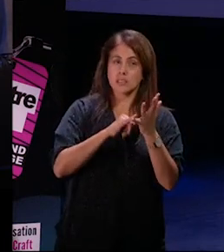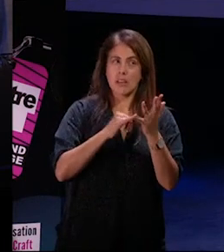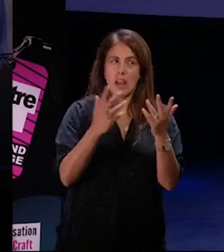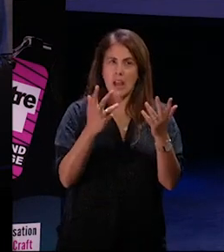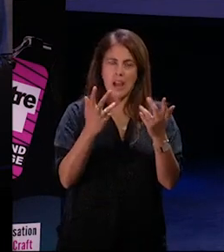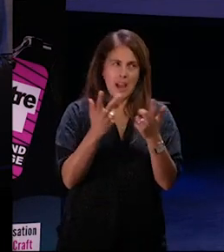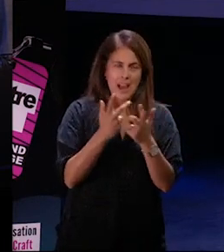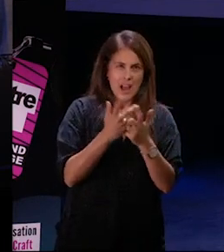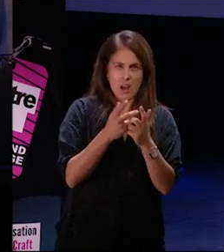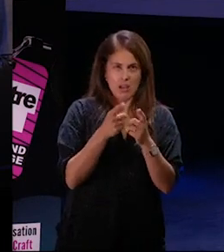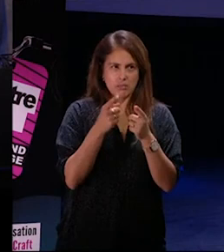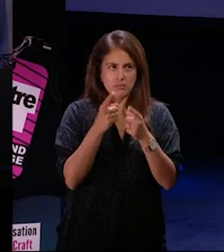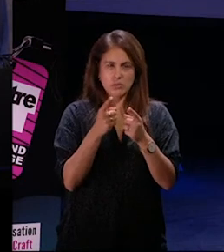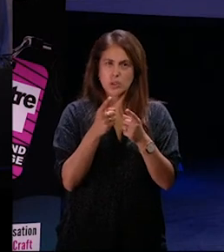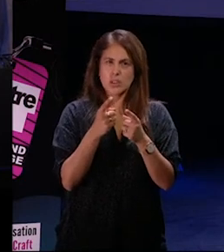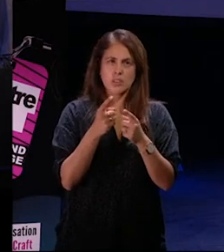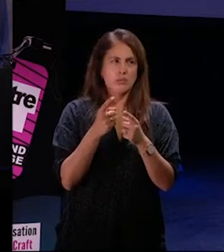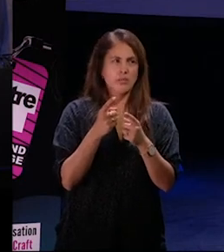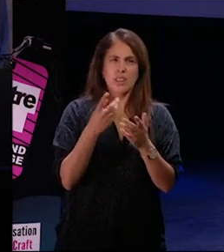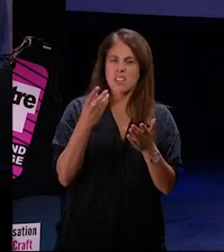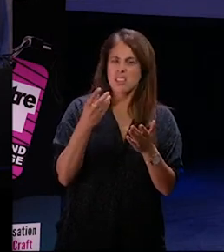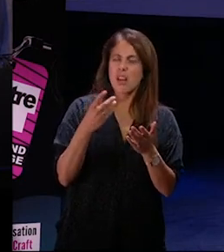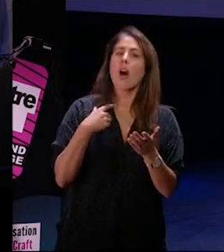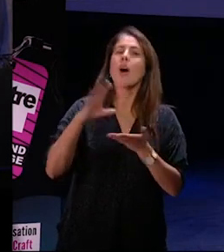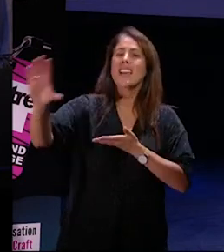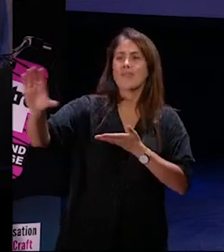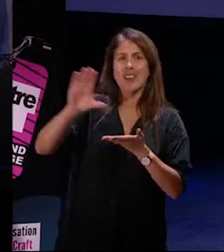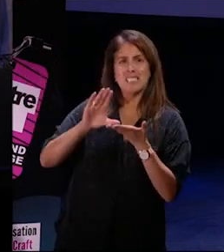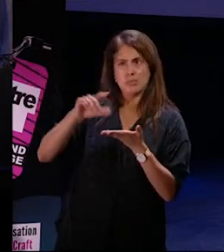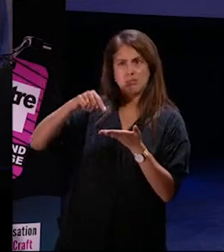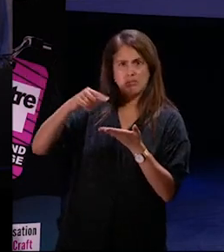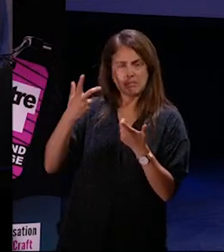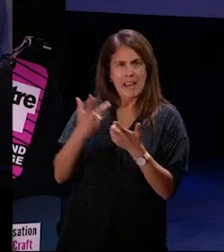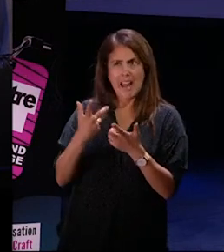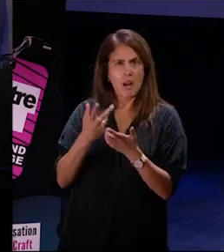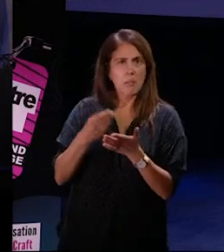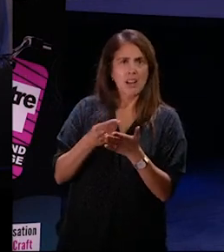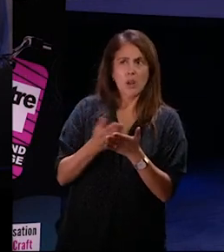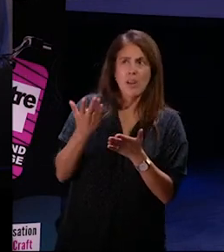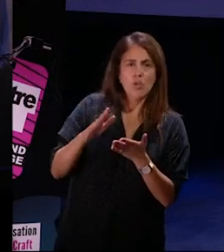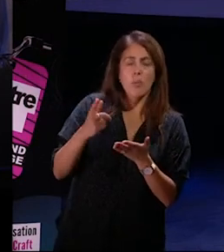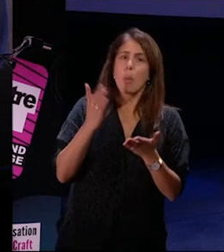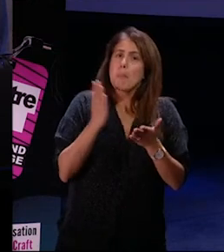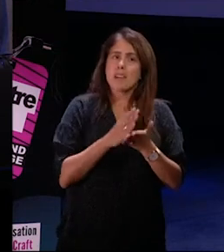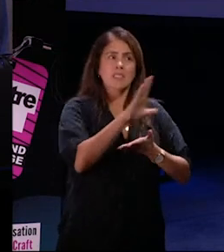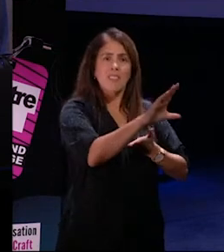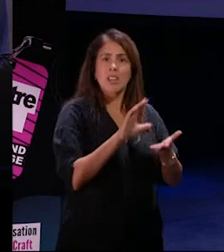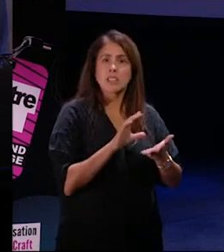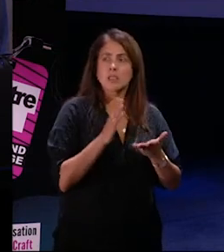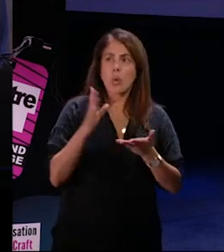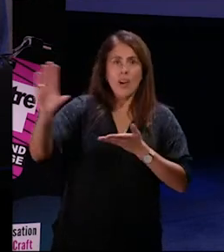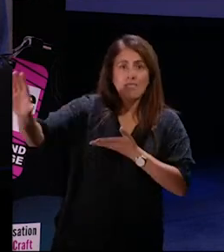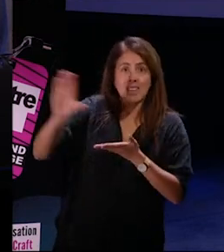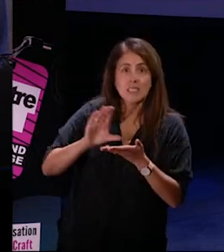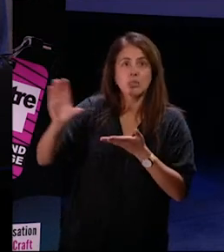you recoup the investment, or is it like a totally funding thing and investment you